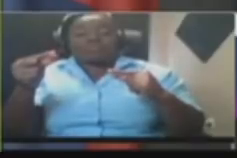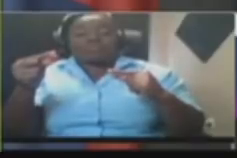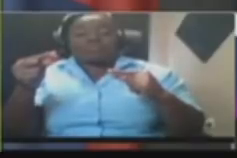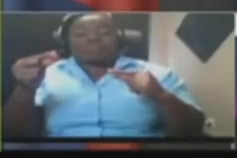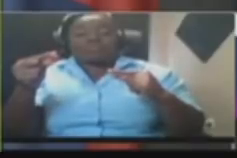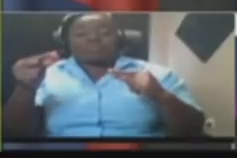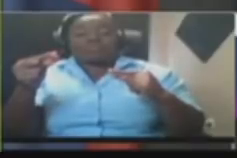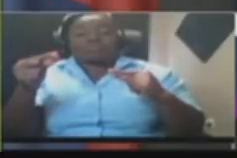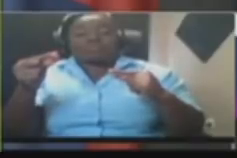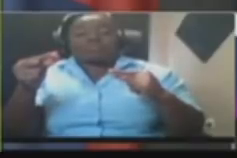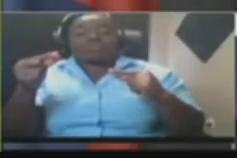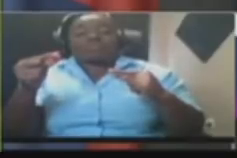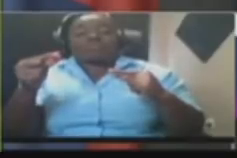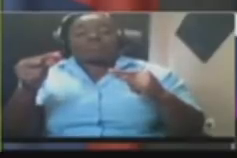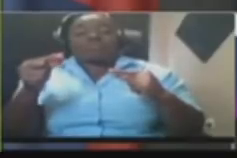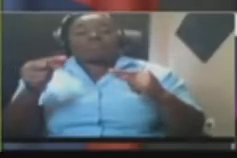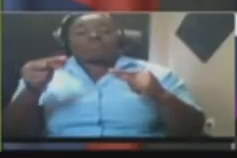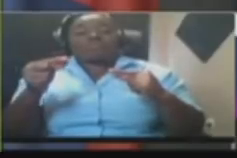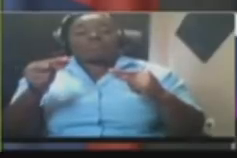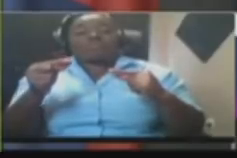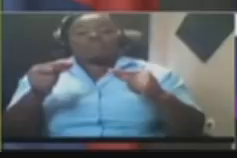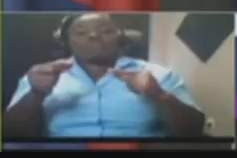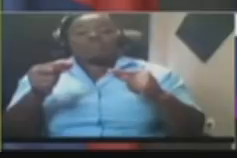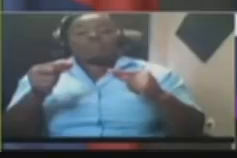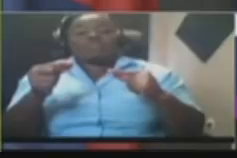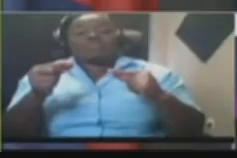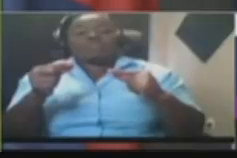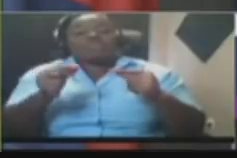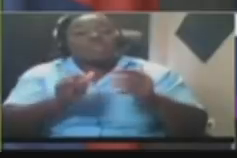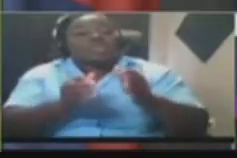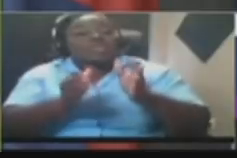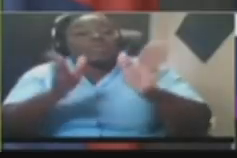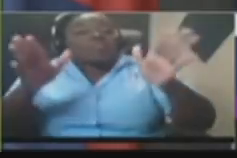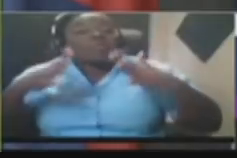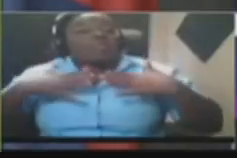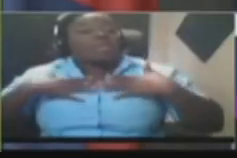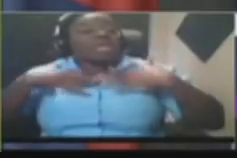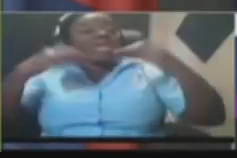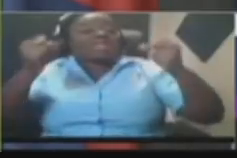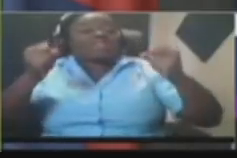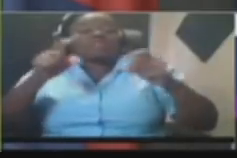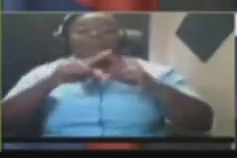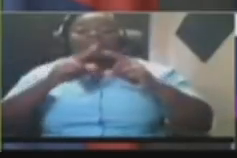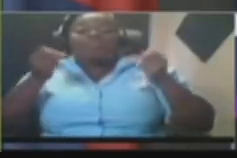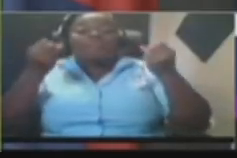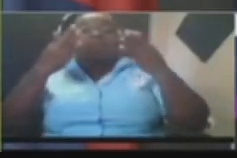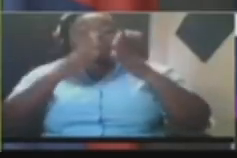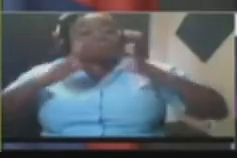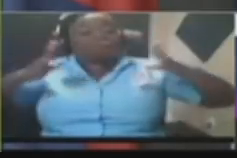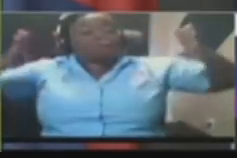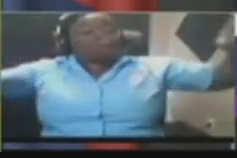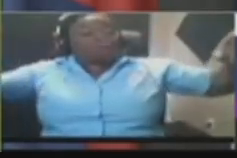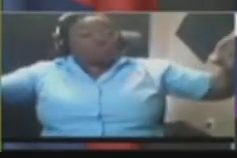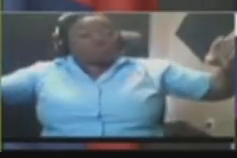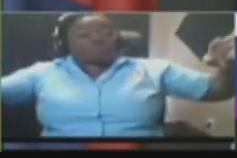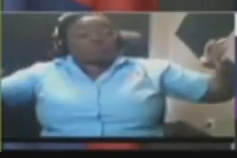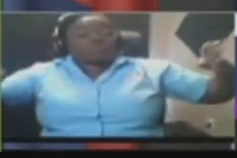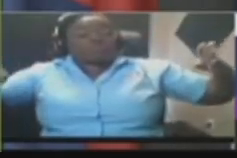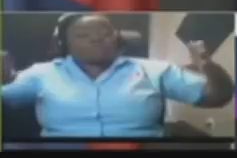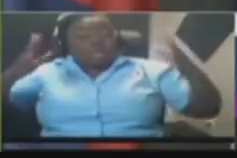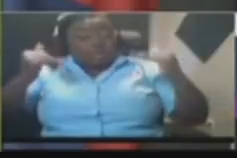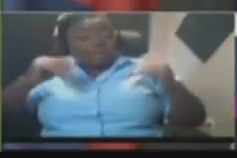ordinance under which we operate is too broad and we should enact new